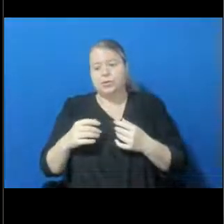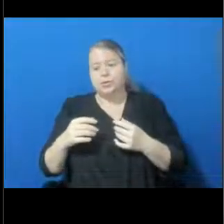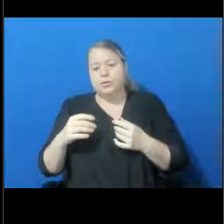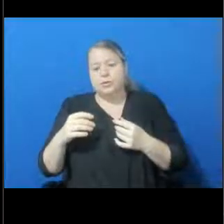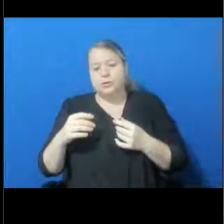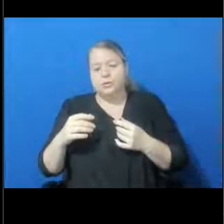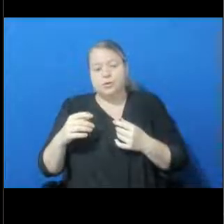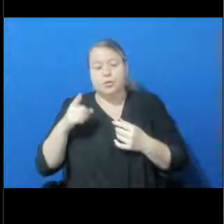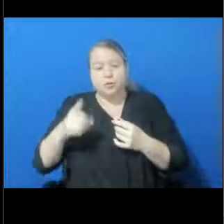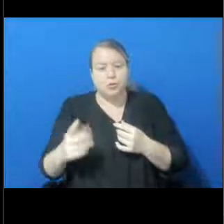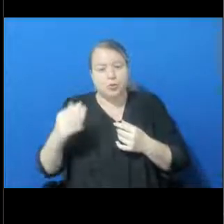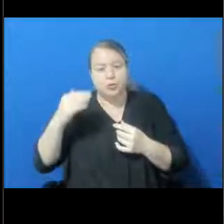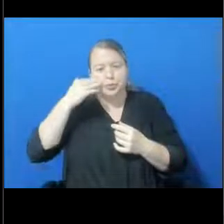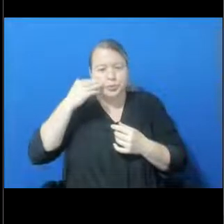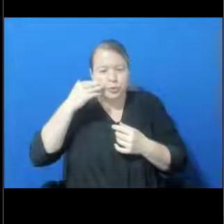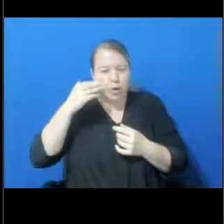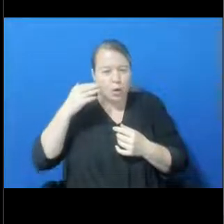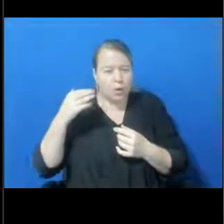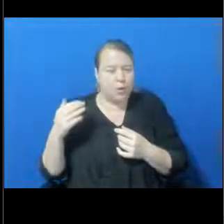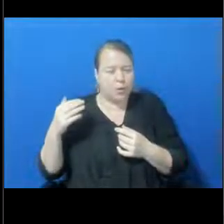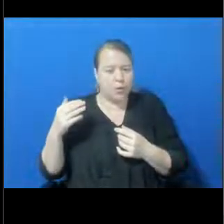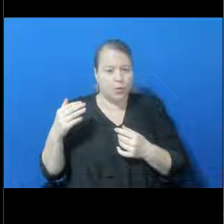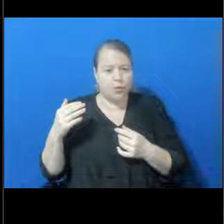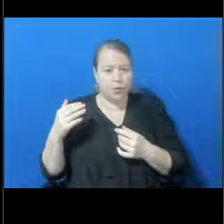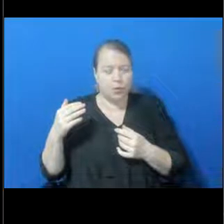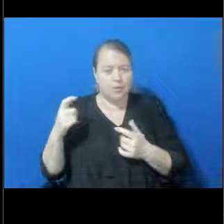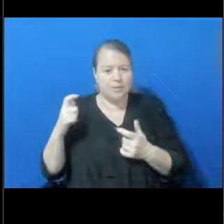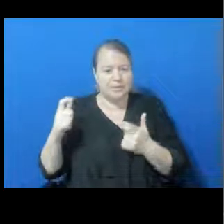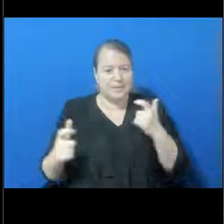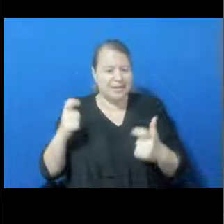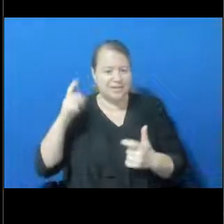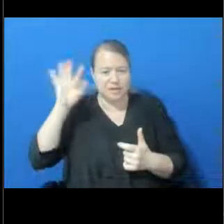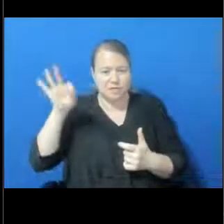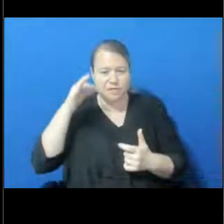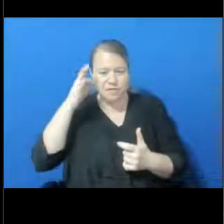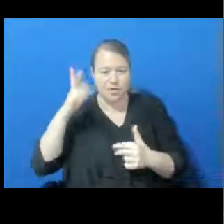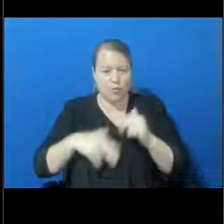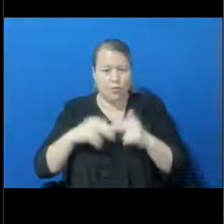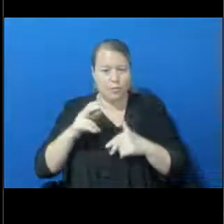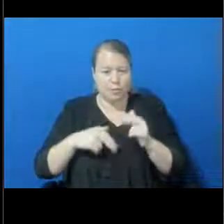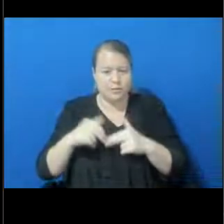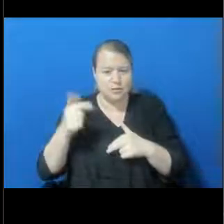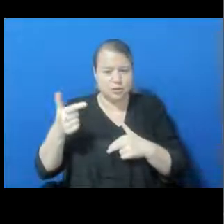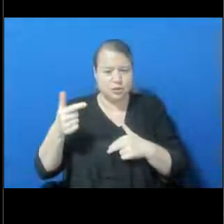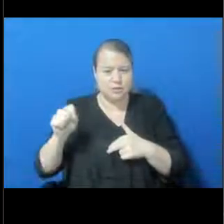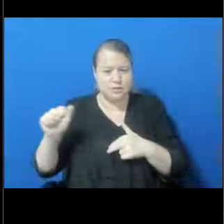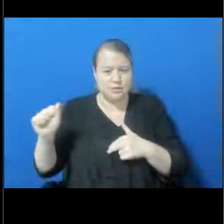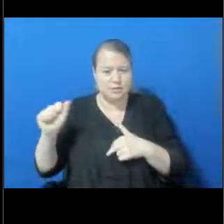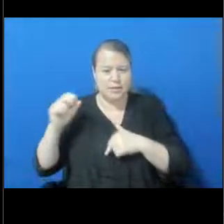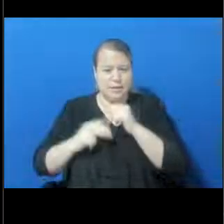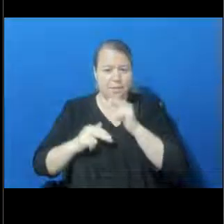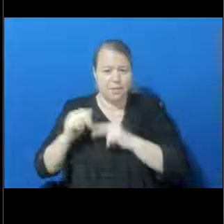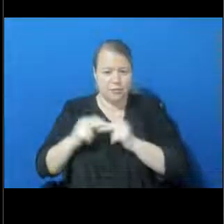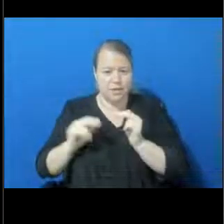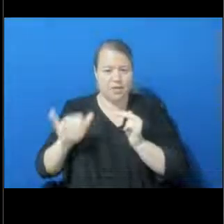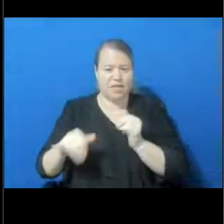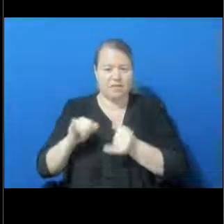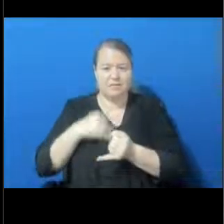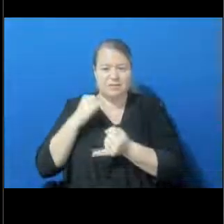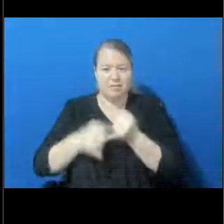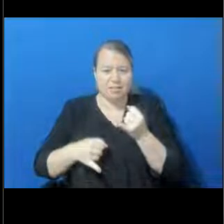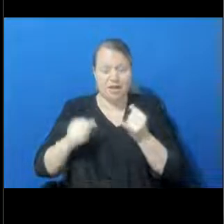As you know, there's significant federal buildings here, the GSA building, which is the last